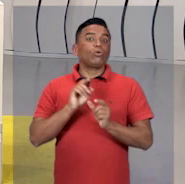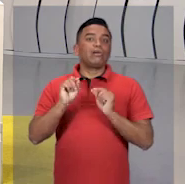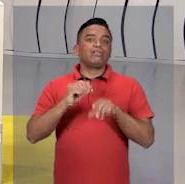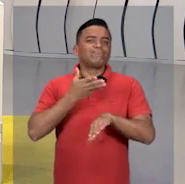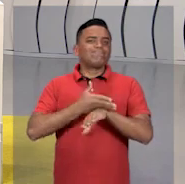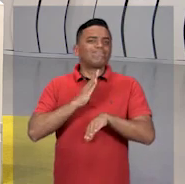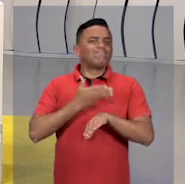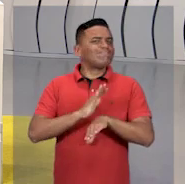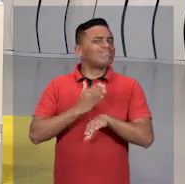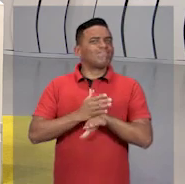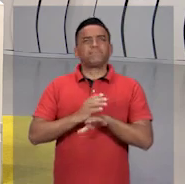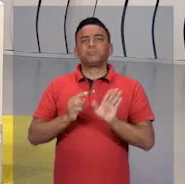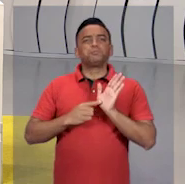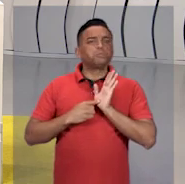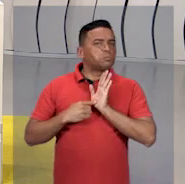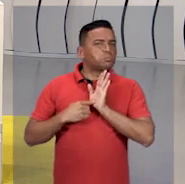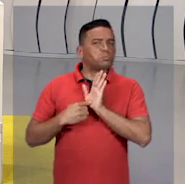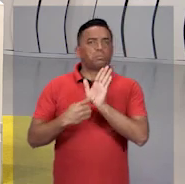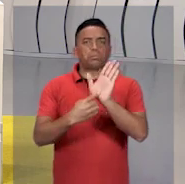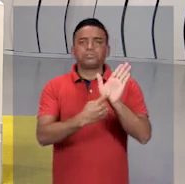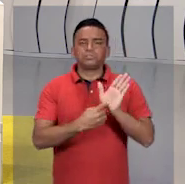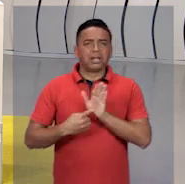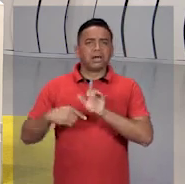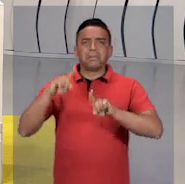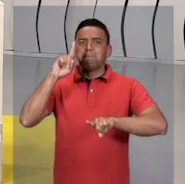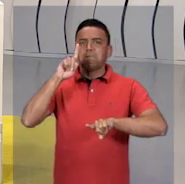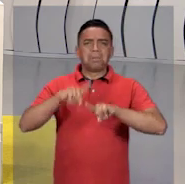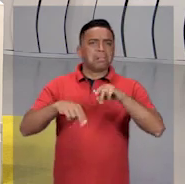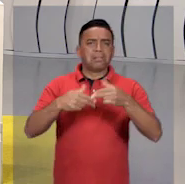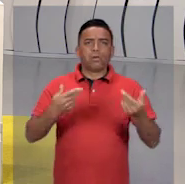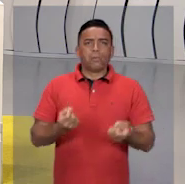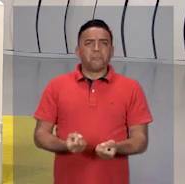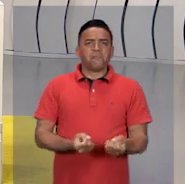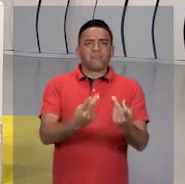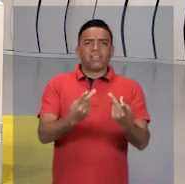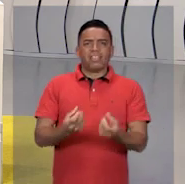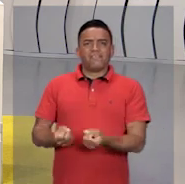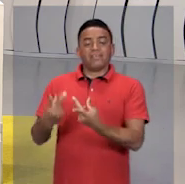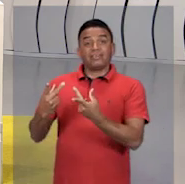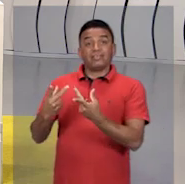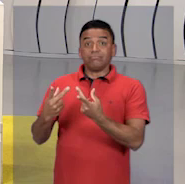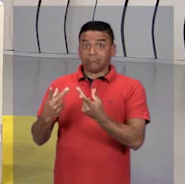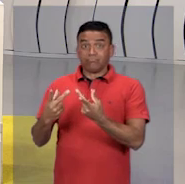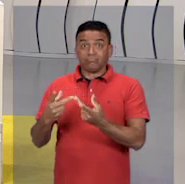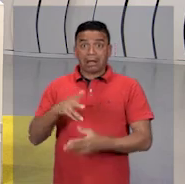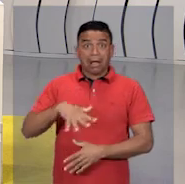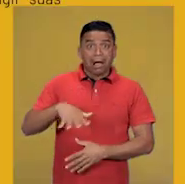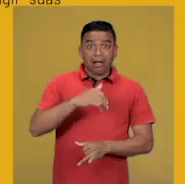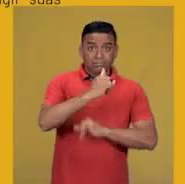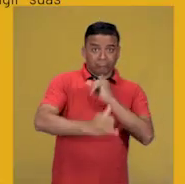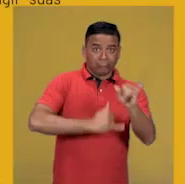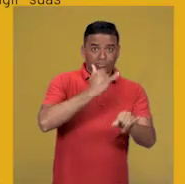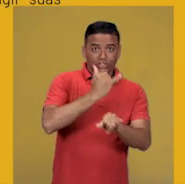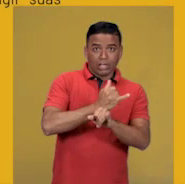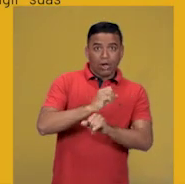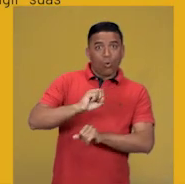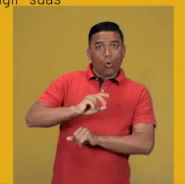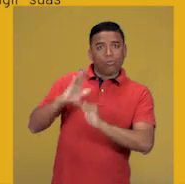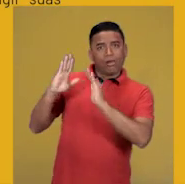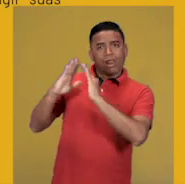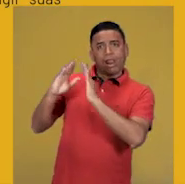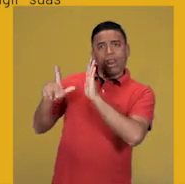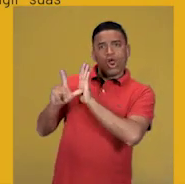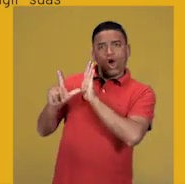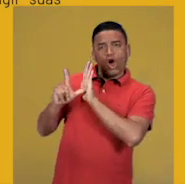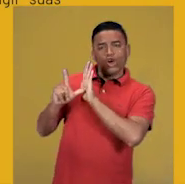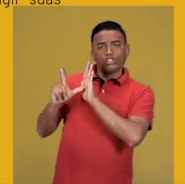de exibição e venda de produto aos clientes, seja digital ou na loja. Os varejistas